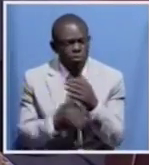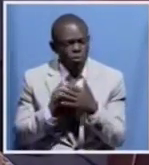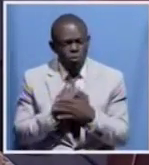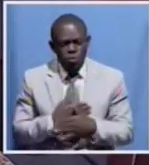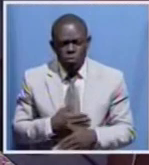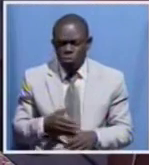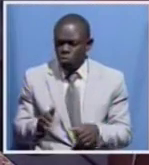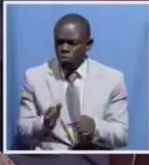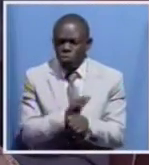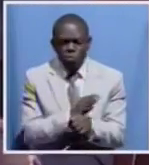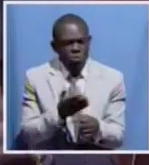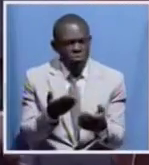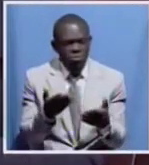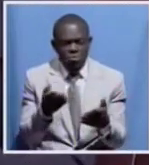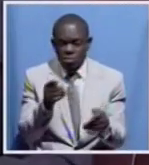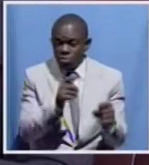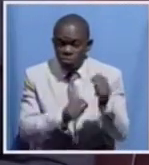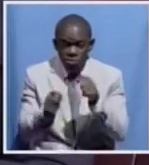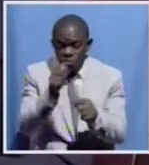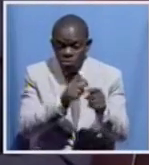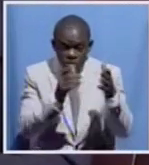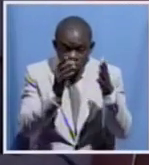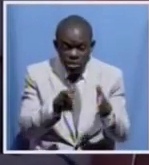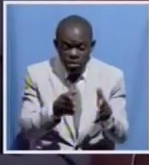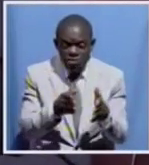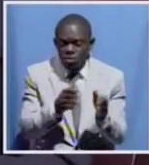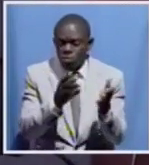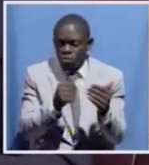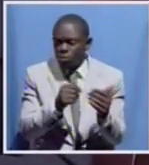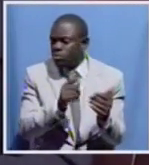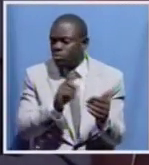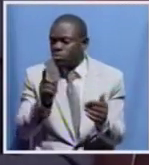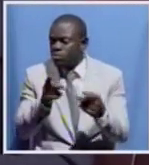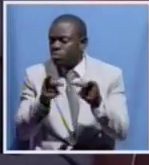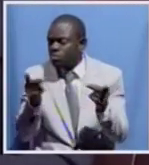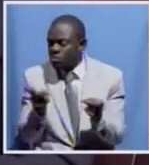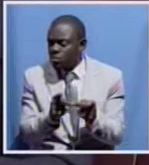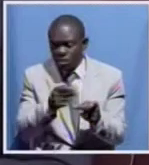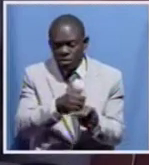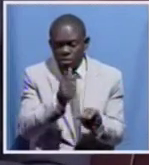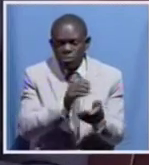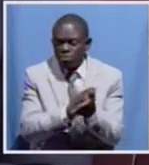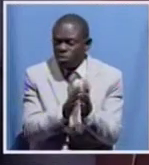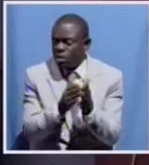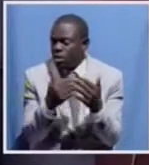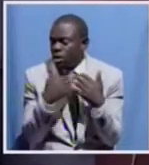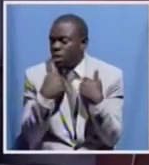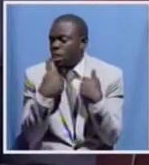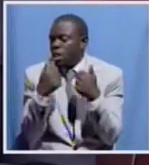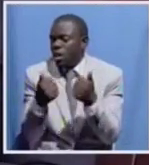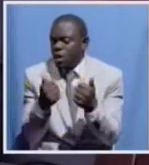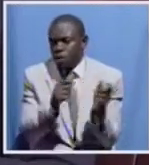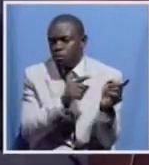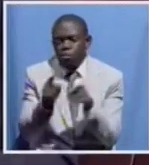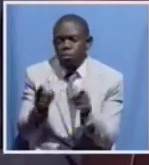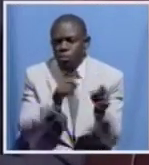stability. So tourists always want to go to a place where they know they will be safe. Tourists want to go to a place where they know there